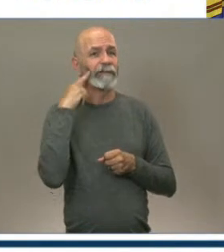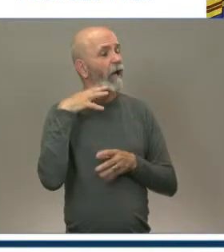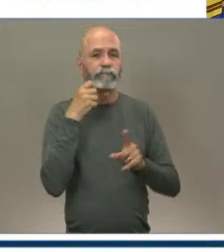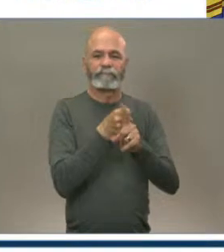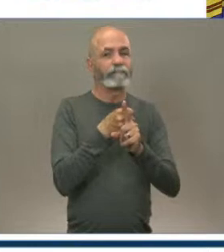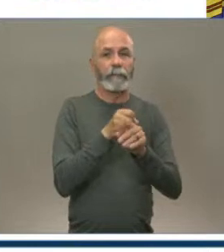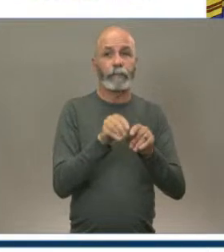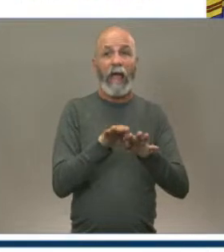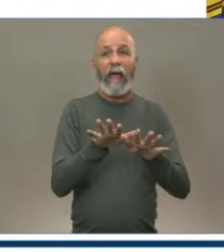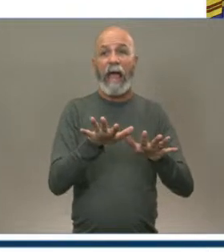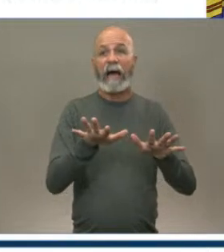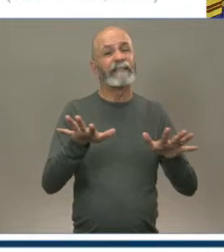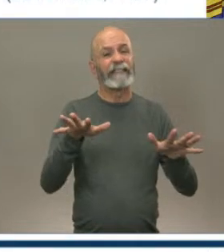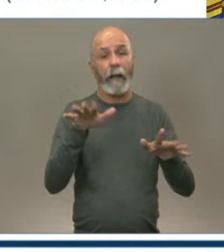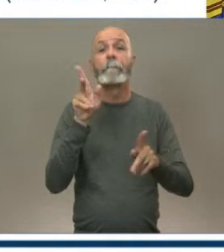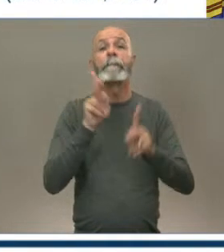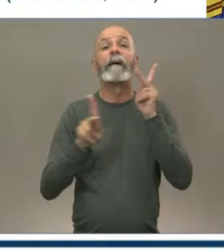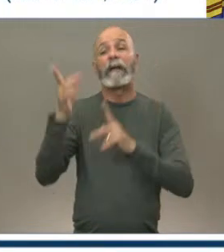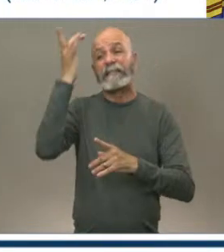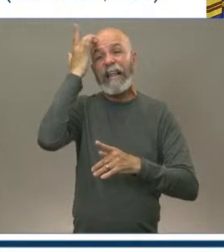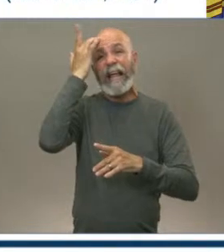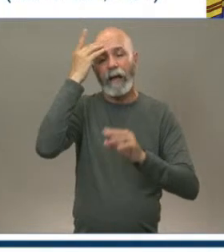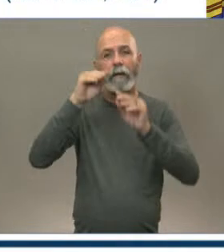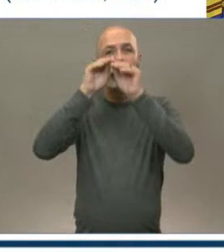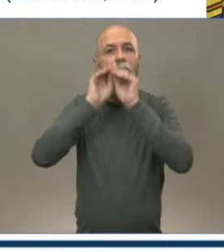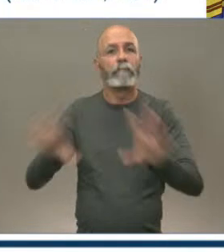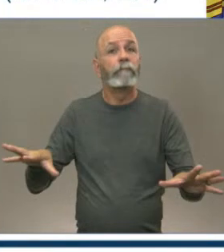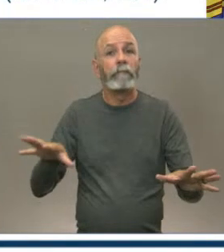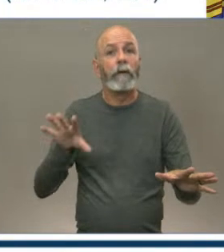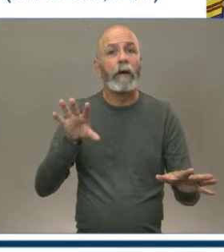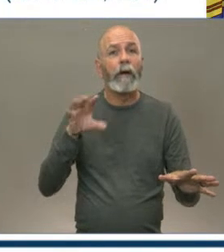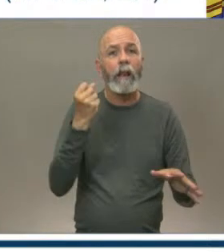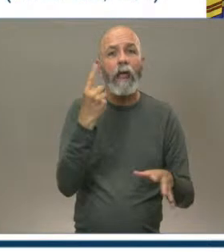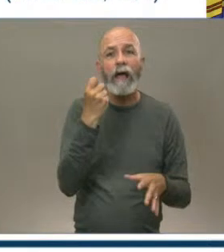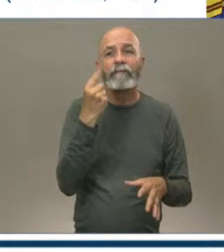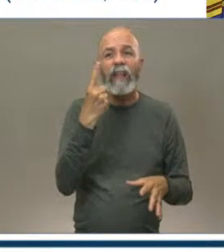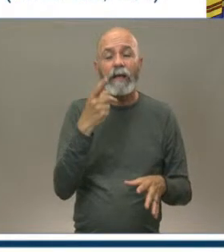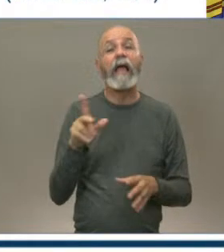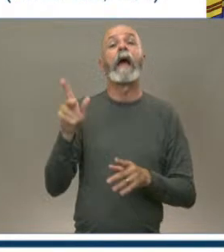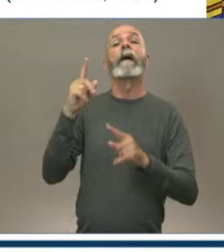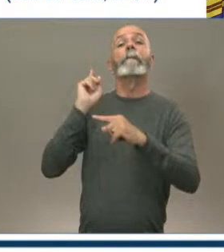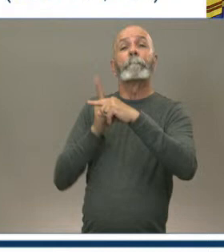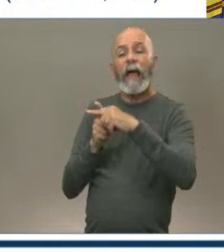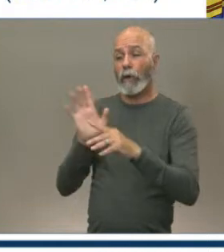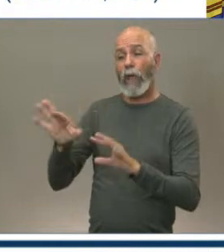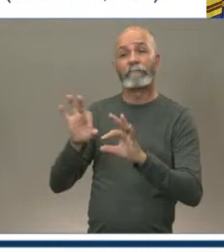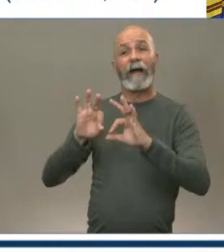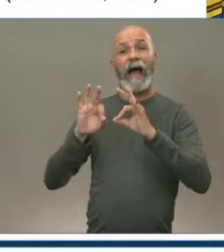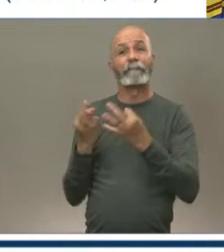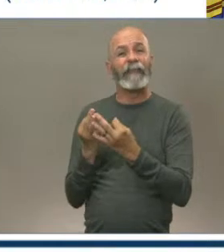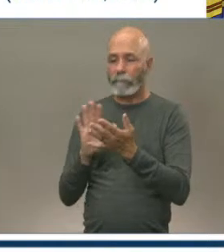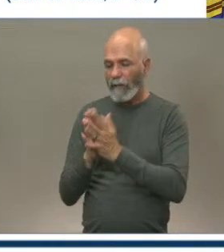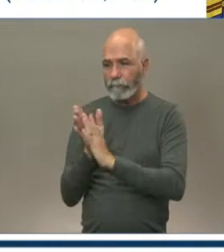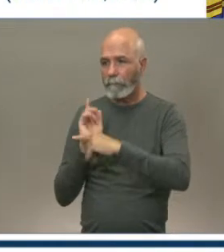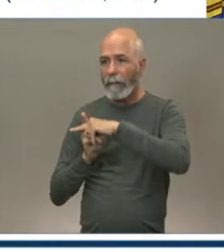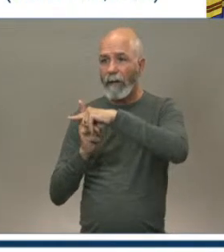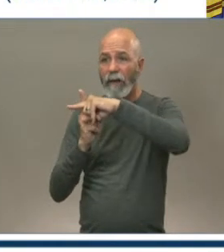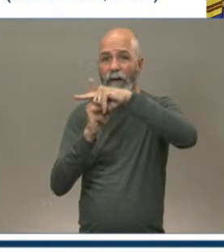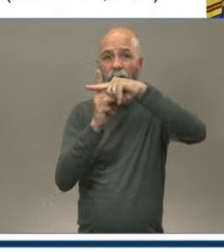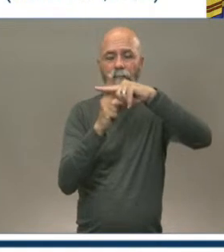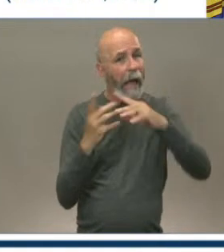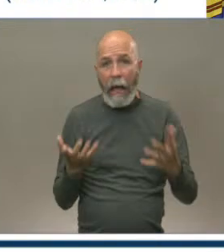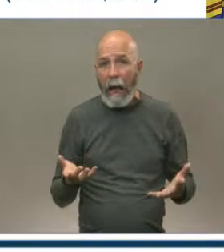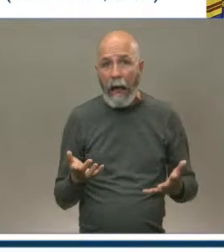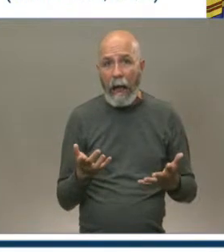having COVID at the center, and in addition, some of their family members of employees have tested positive. Can you talk a bit about